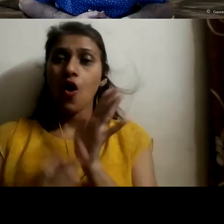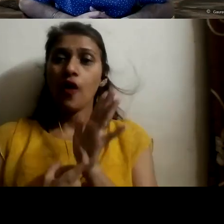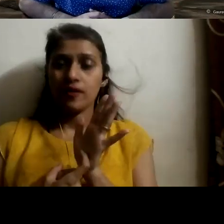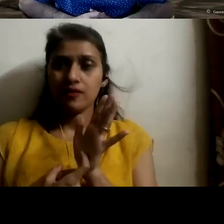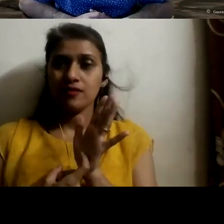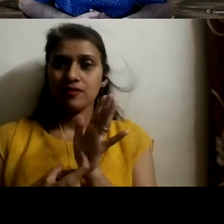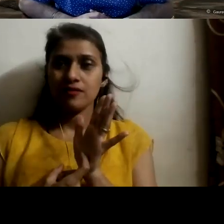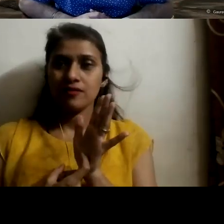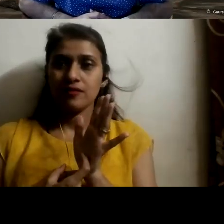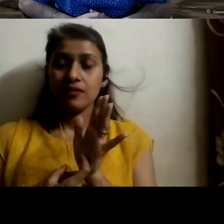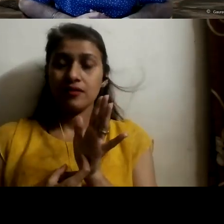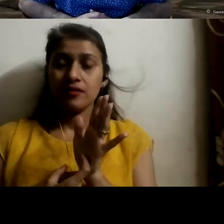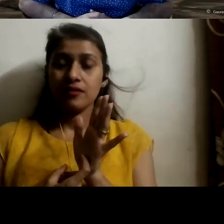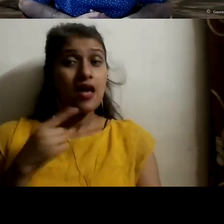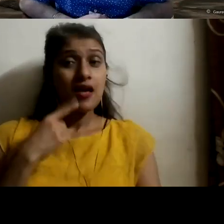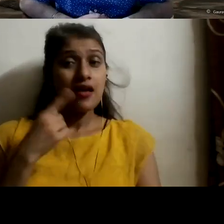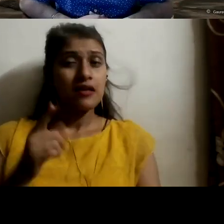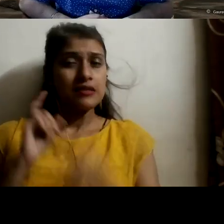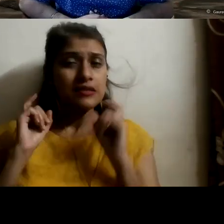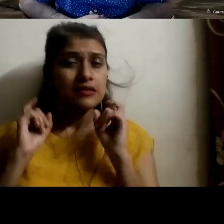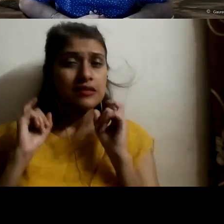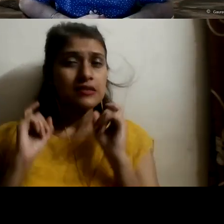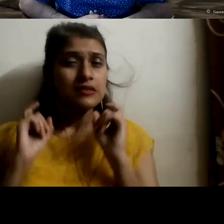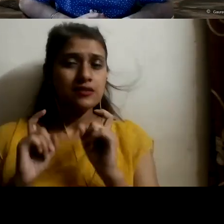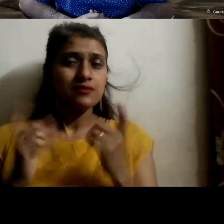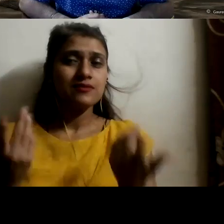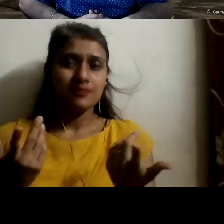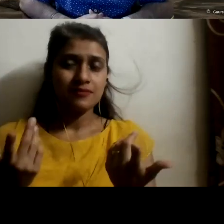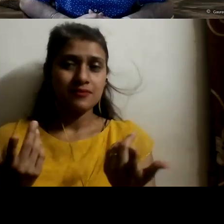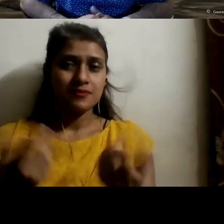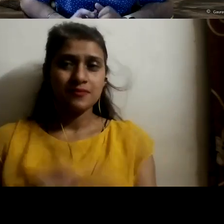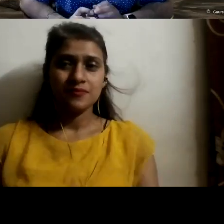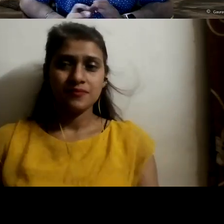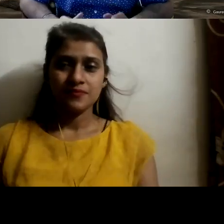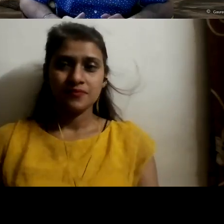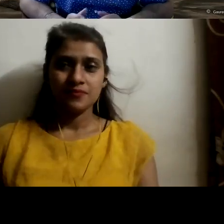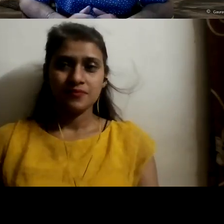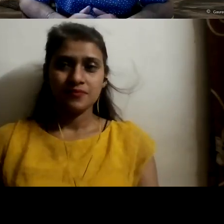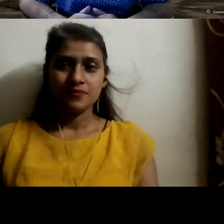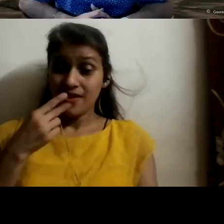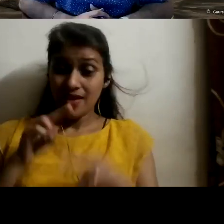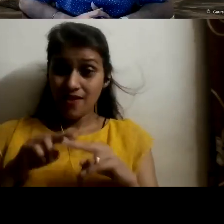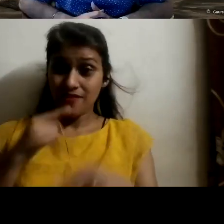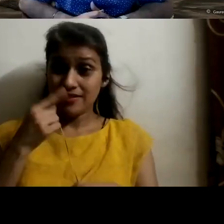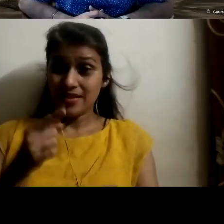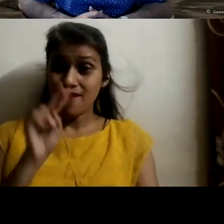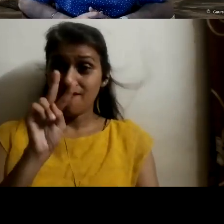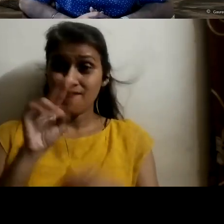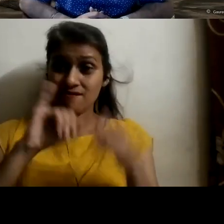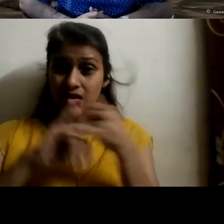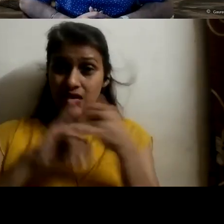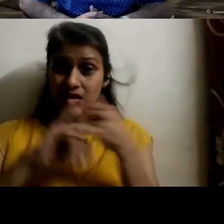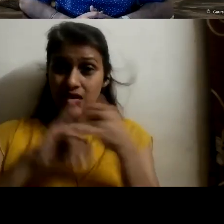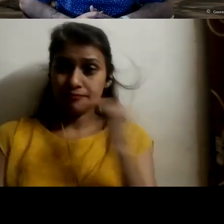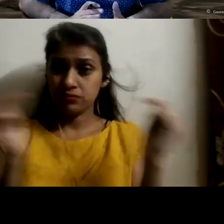would like to be very, very careful about it. The moment we say it is versus, we are